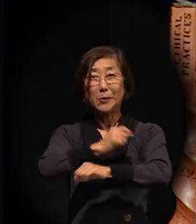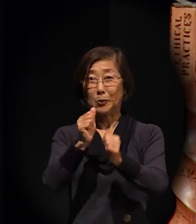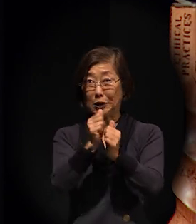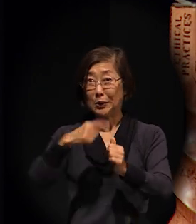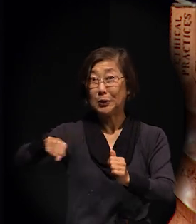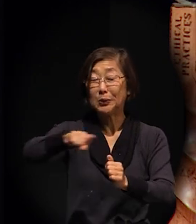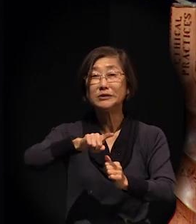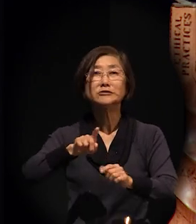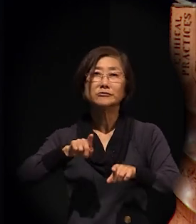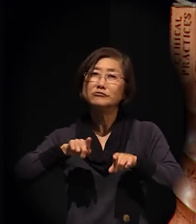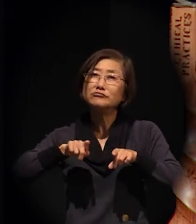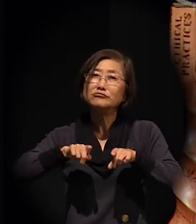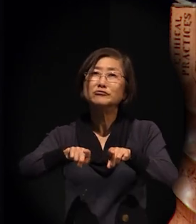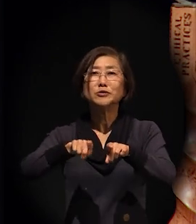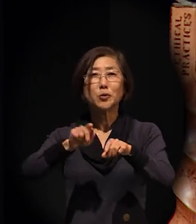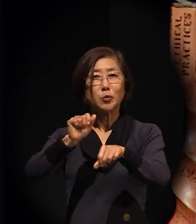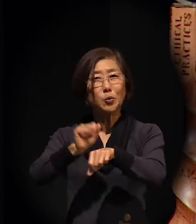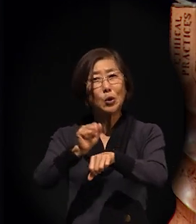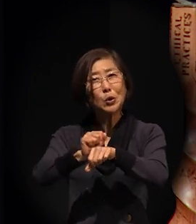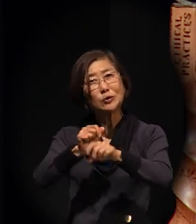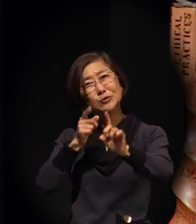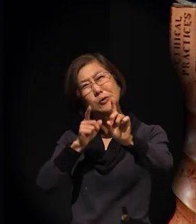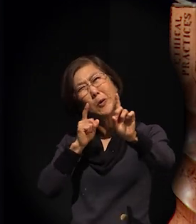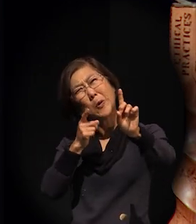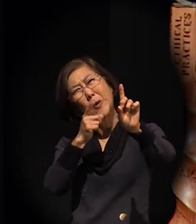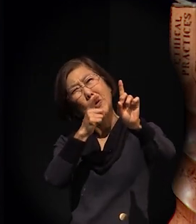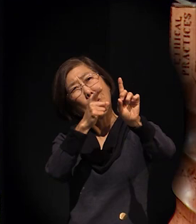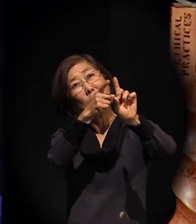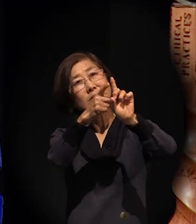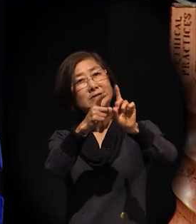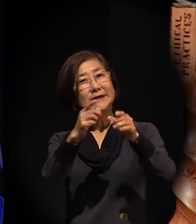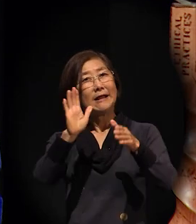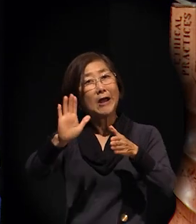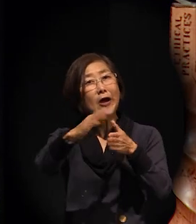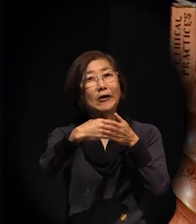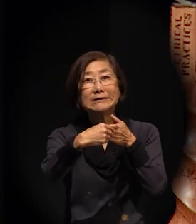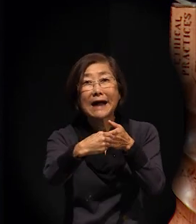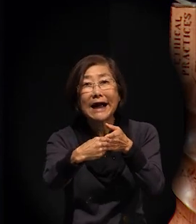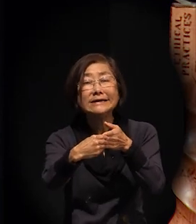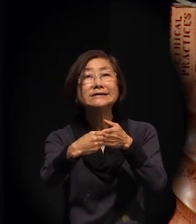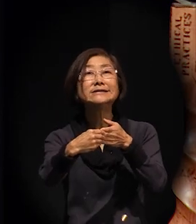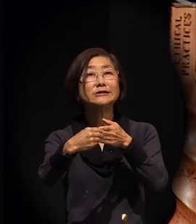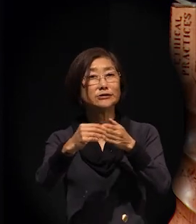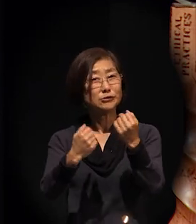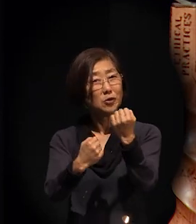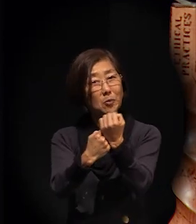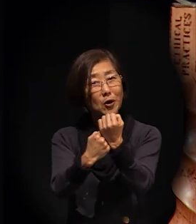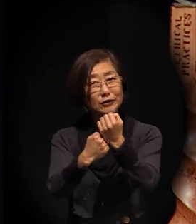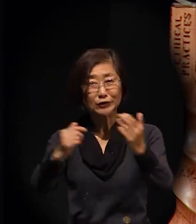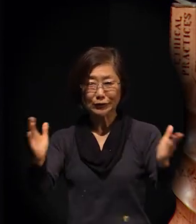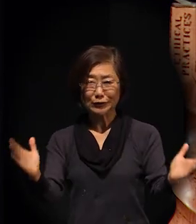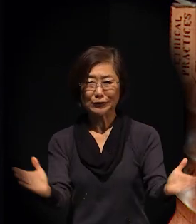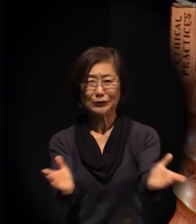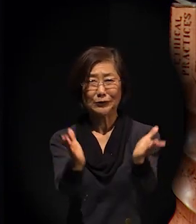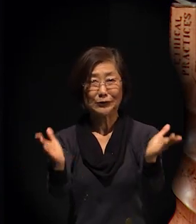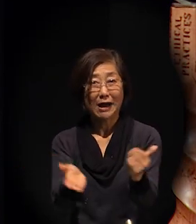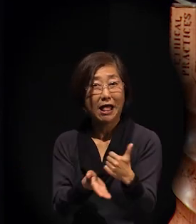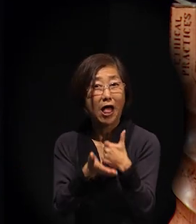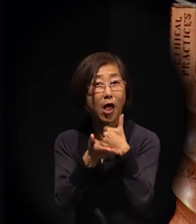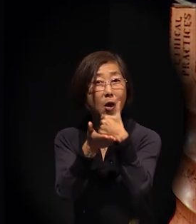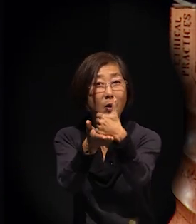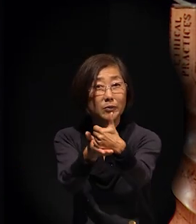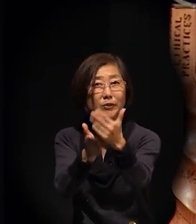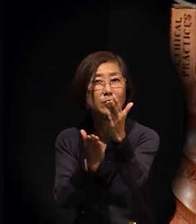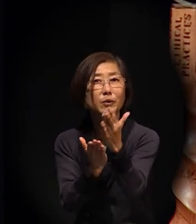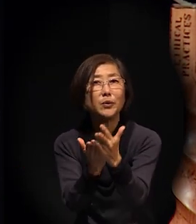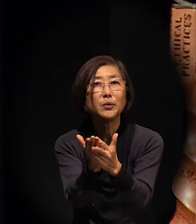you. As you work towards this goal, their guidance, support, and encouragement